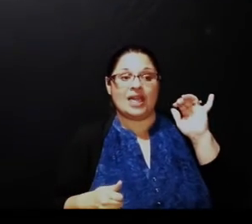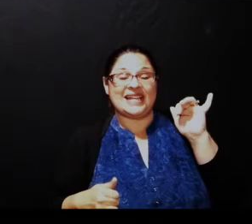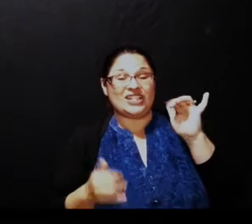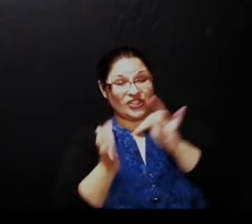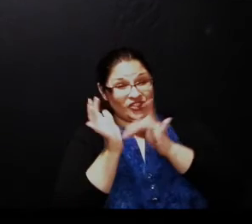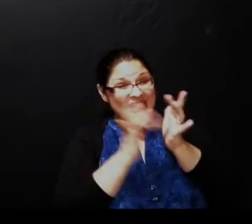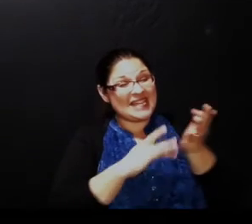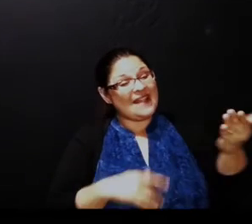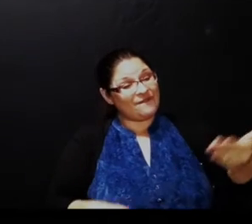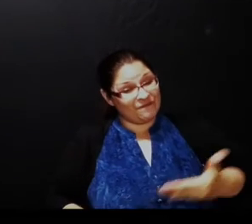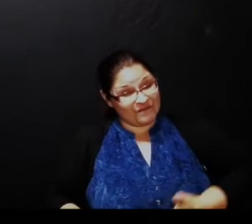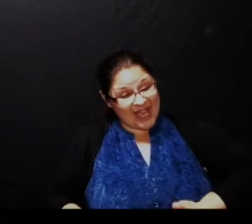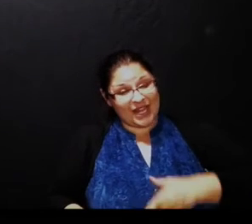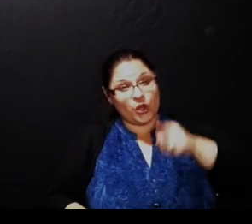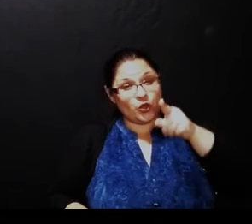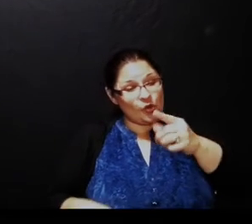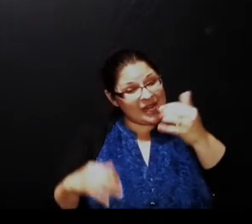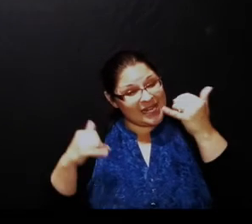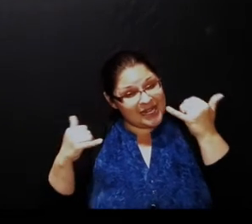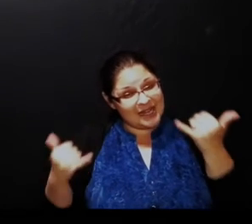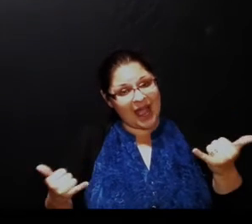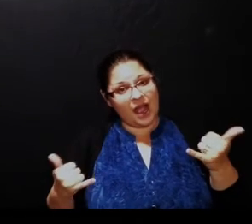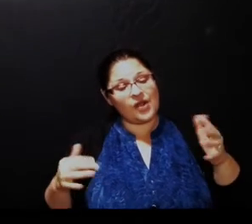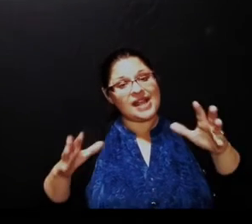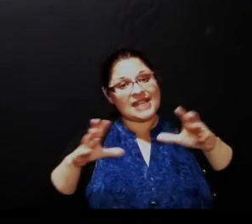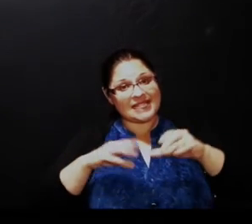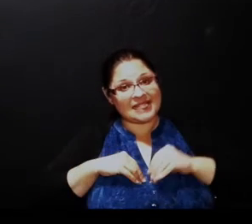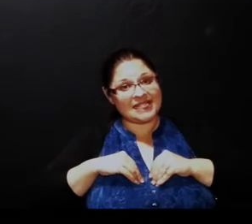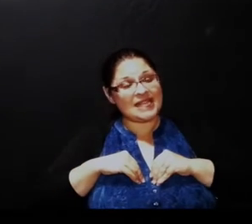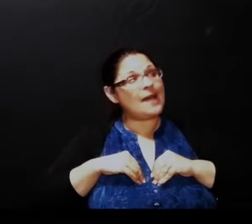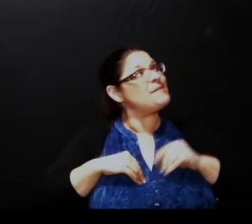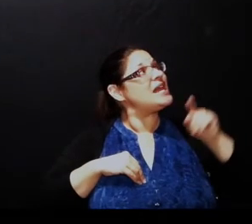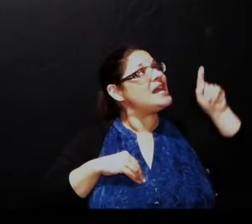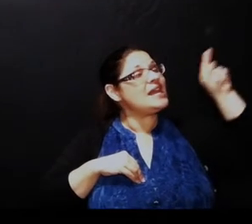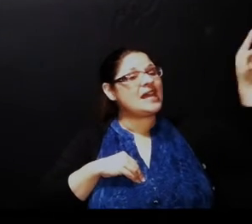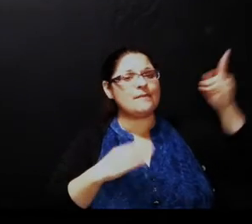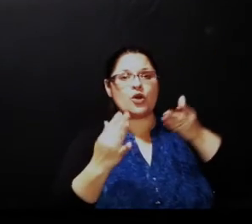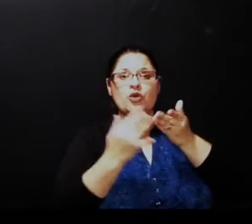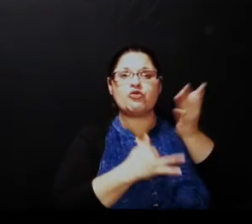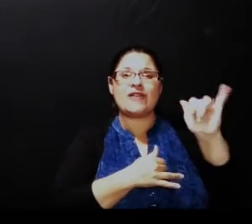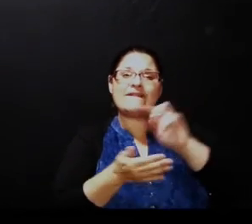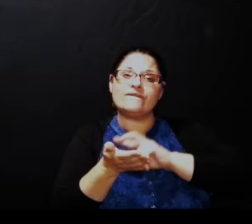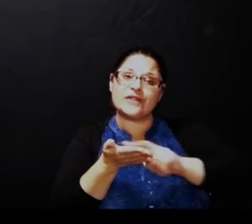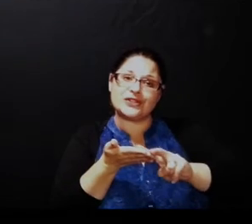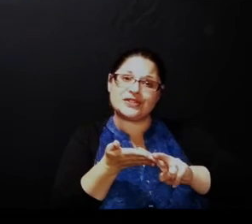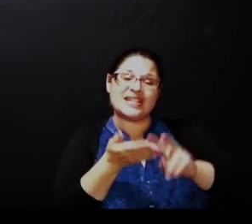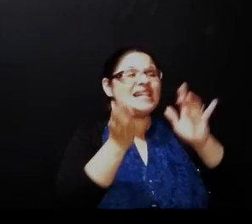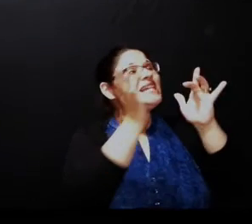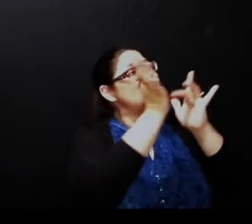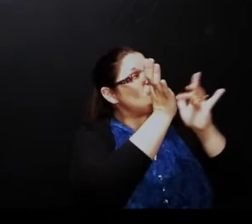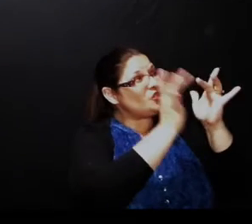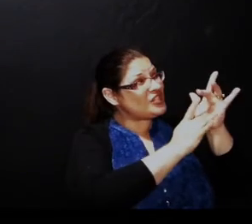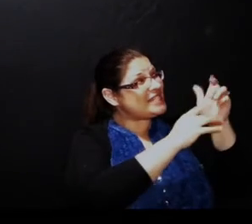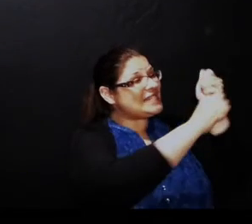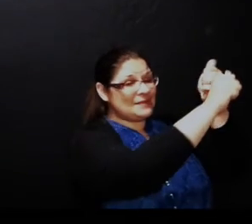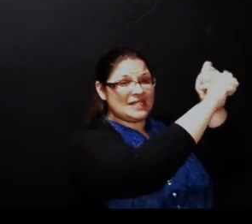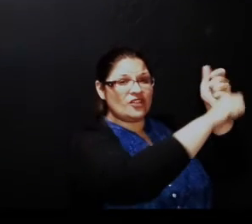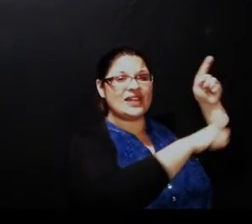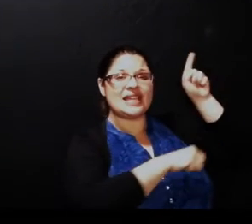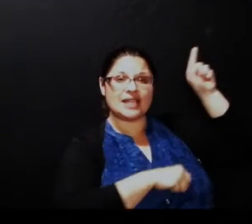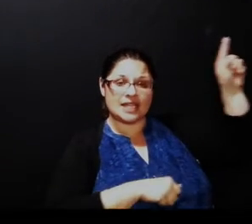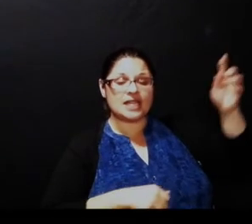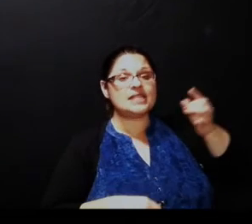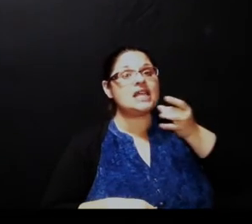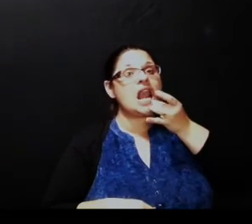he is inviting you to come through this verse. He is the light of the world. And he is inviting you to come. I'm